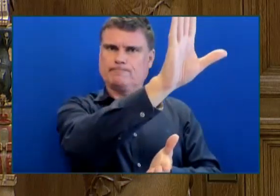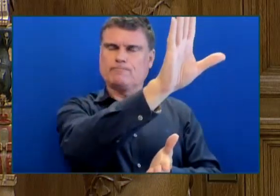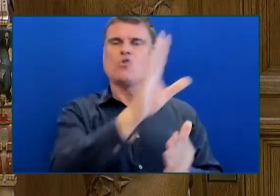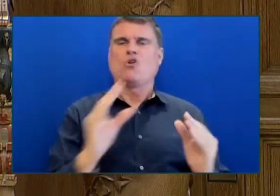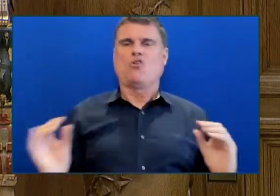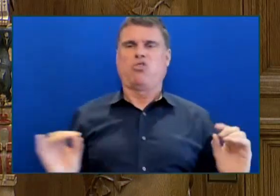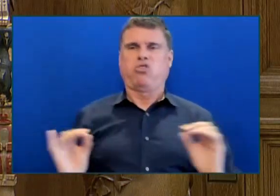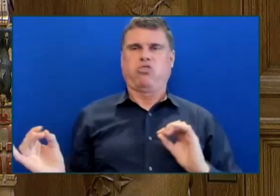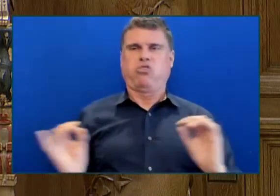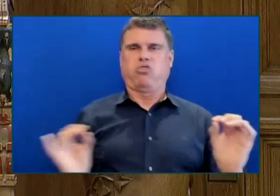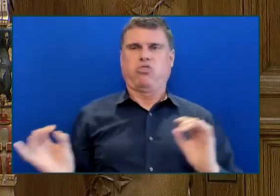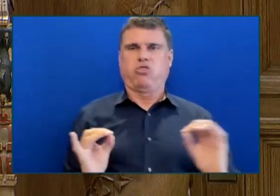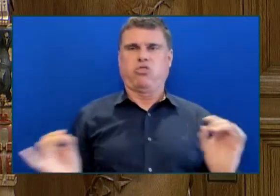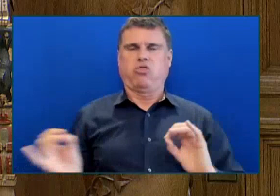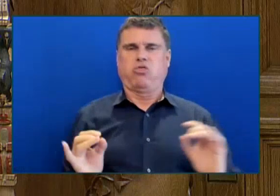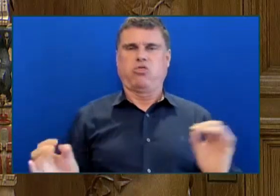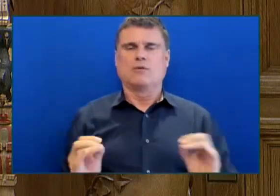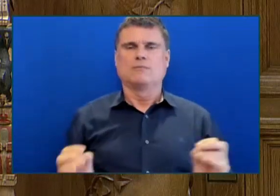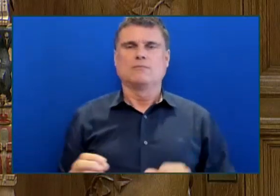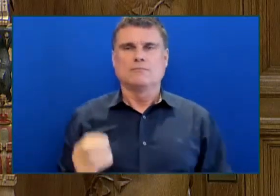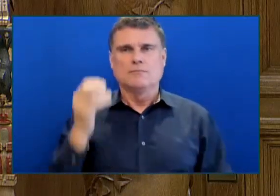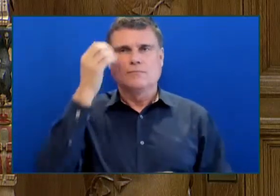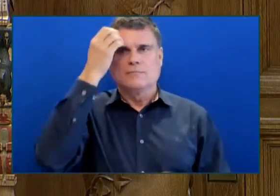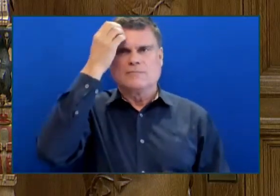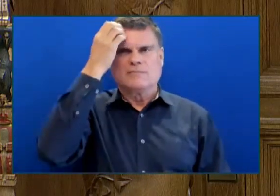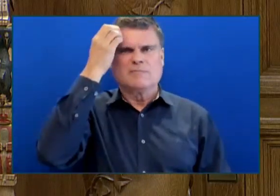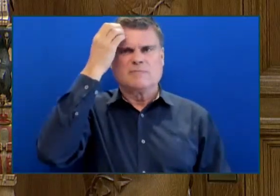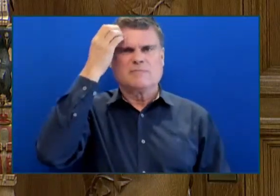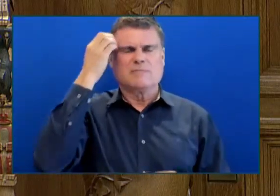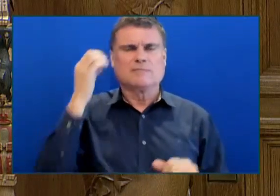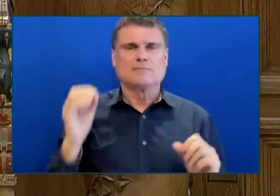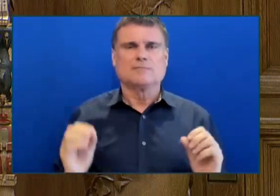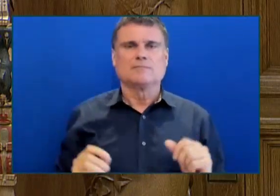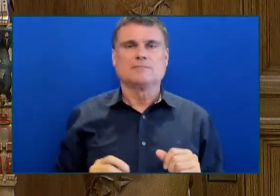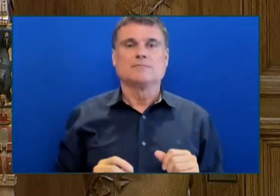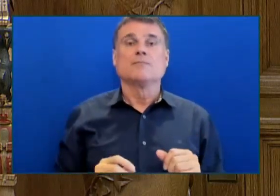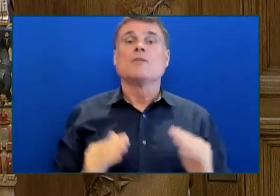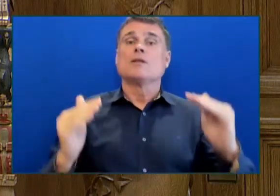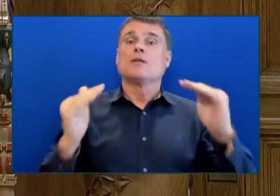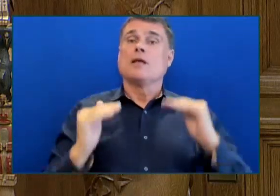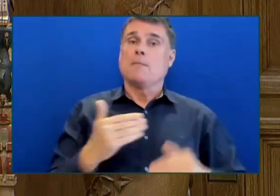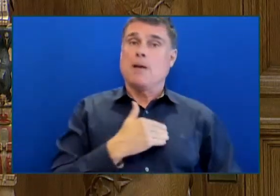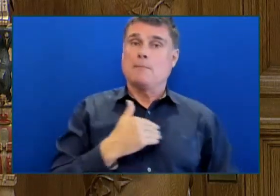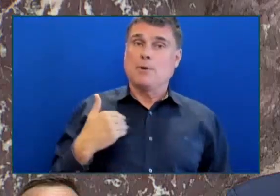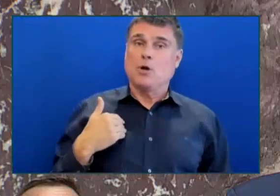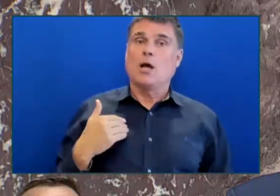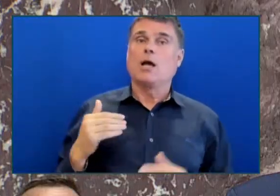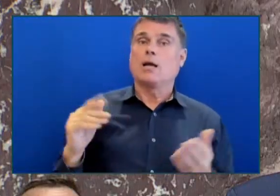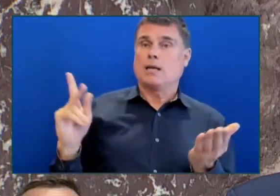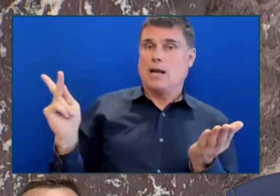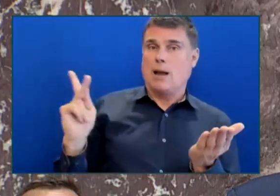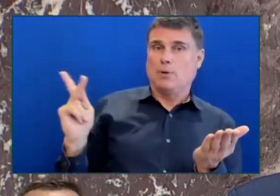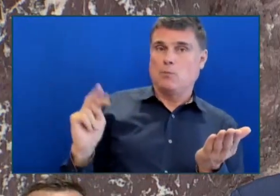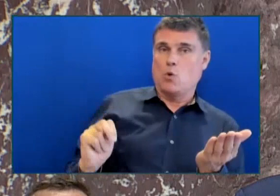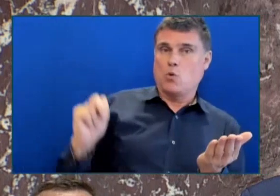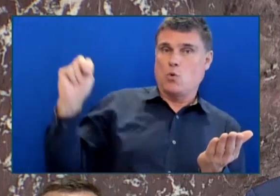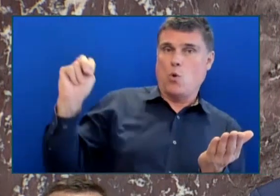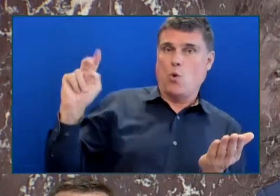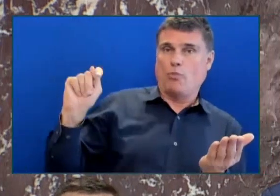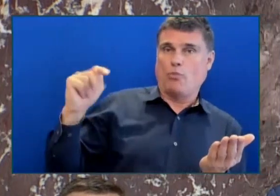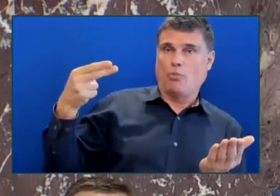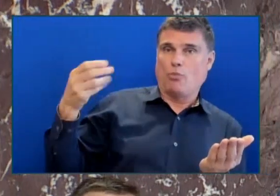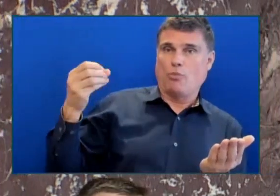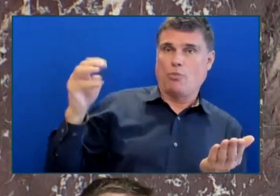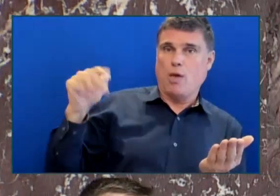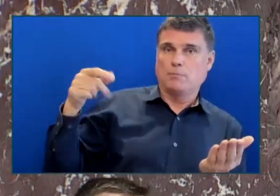Member for Kamloops North Thompson. Well, thank you, Mr. Speaker. The whole time, and this is about this government's actions and this government's decisions around